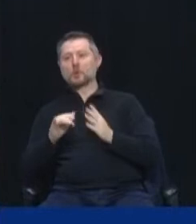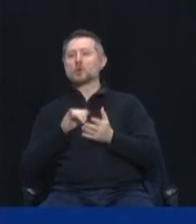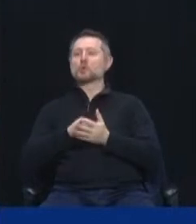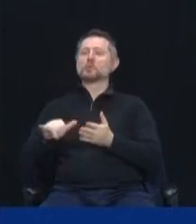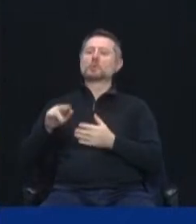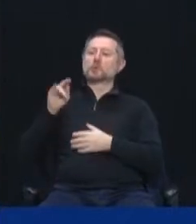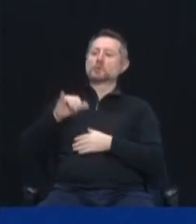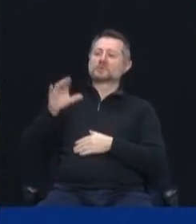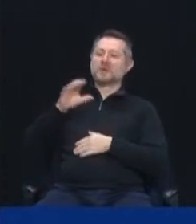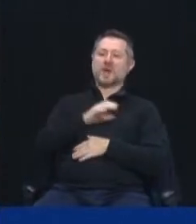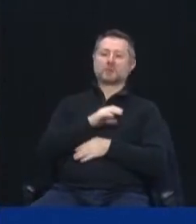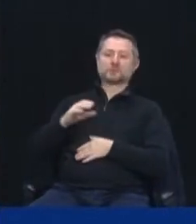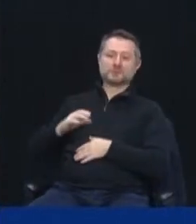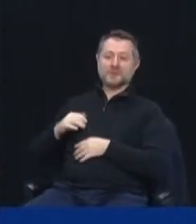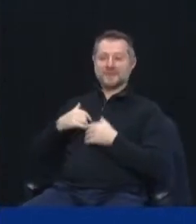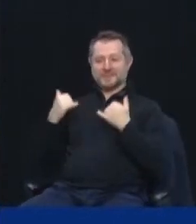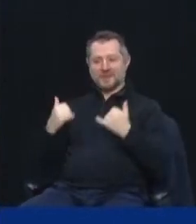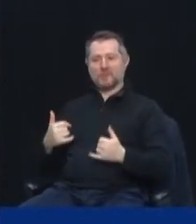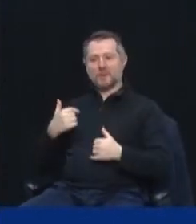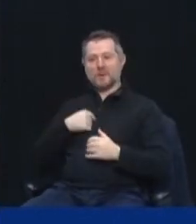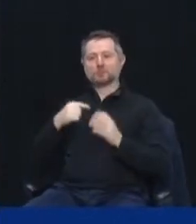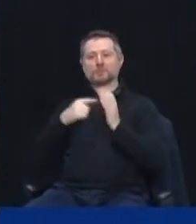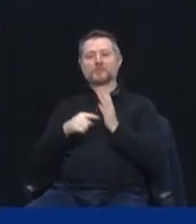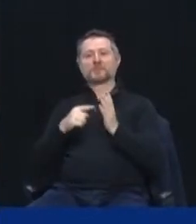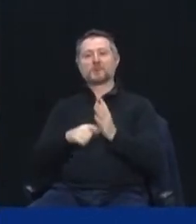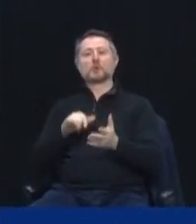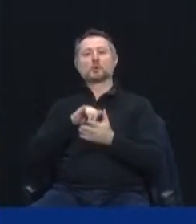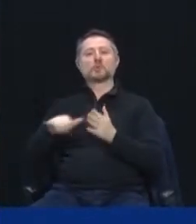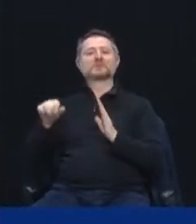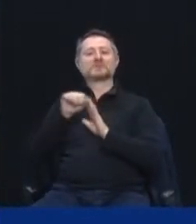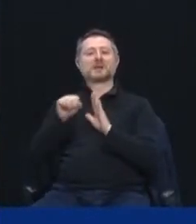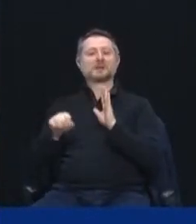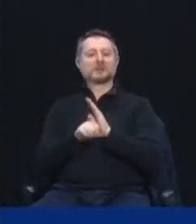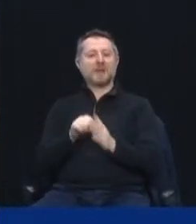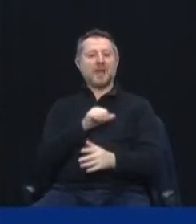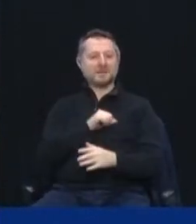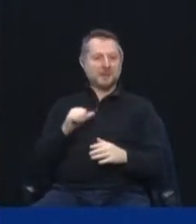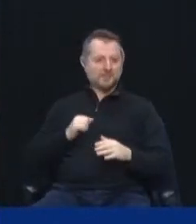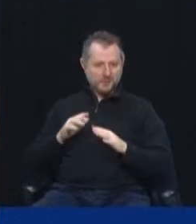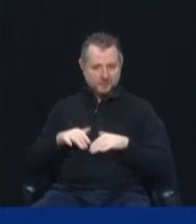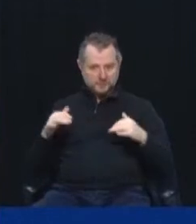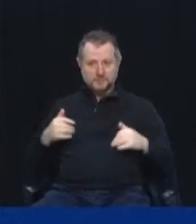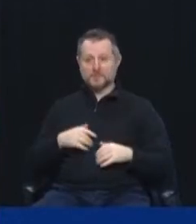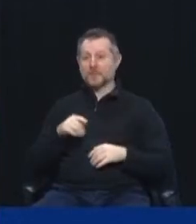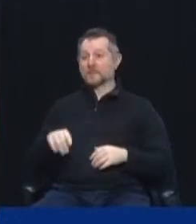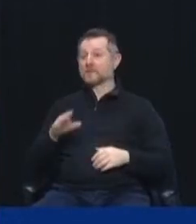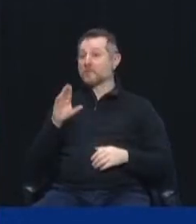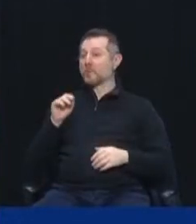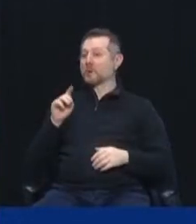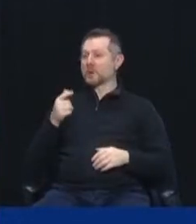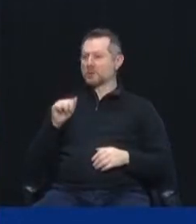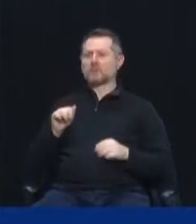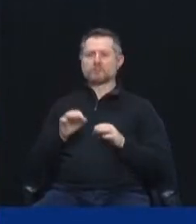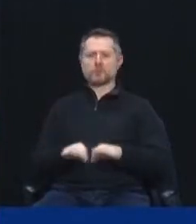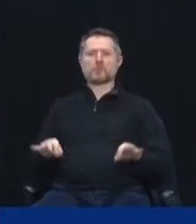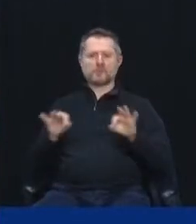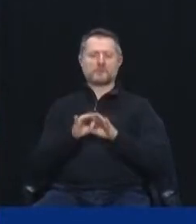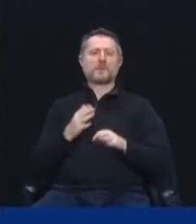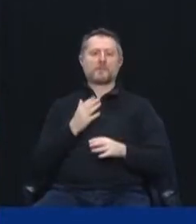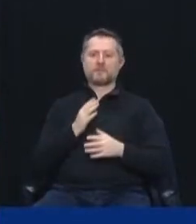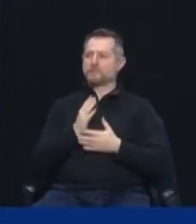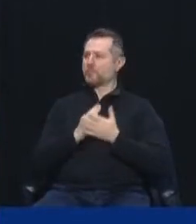and now in the New York State Assembly. Bodegas were a big part of my life, and they still